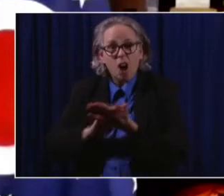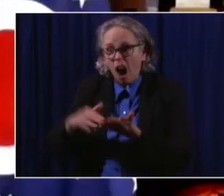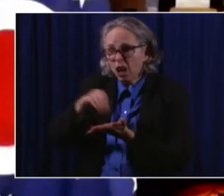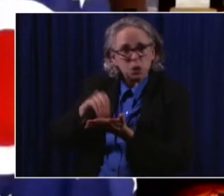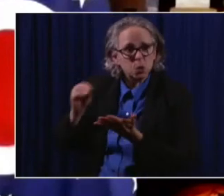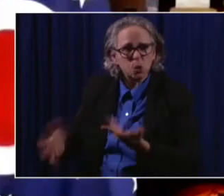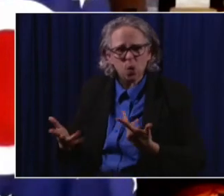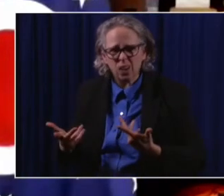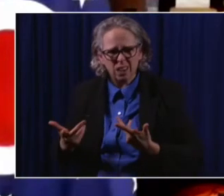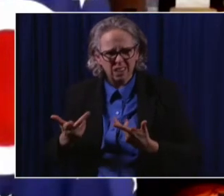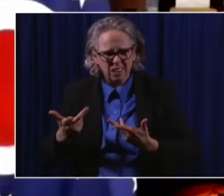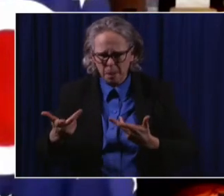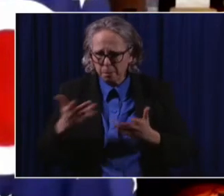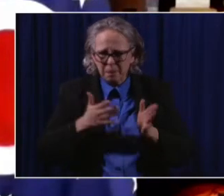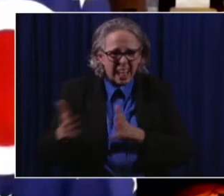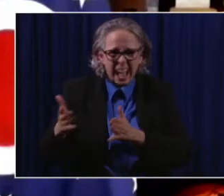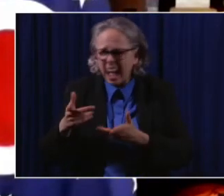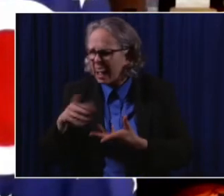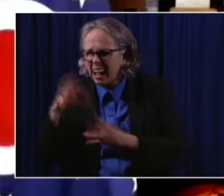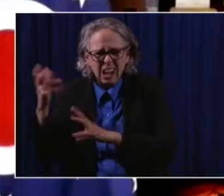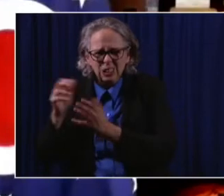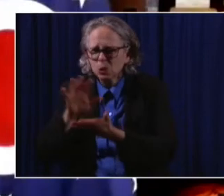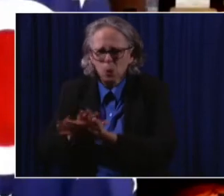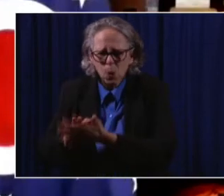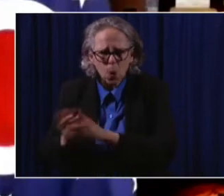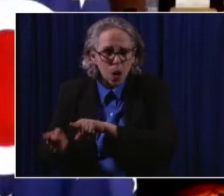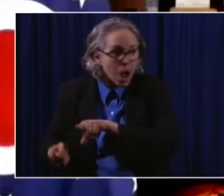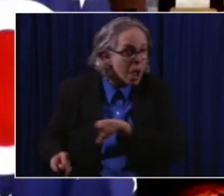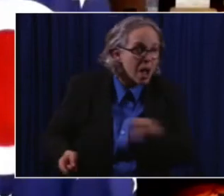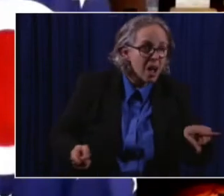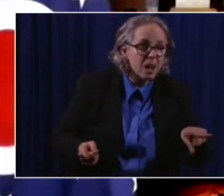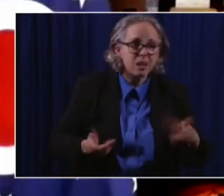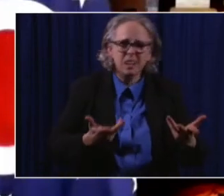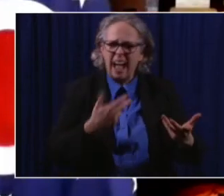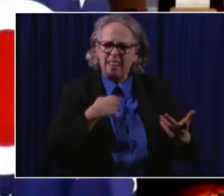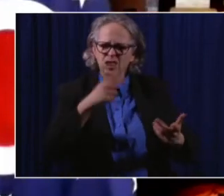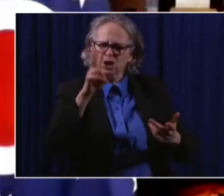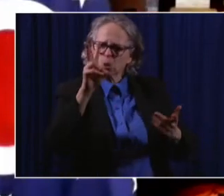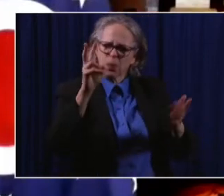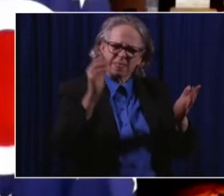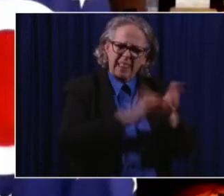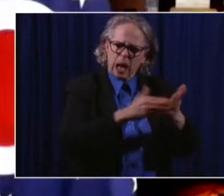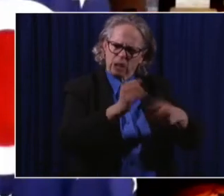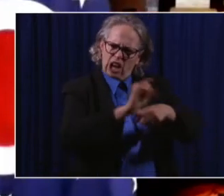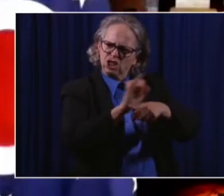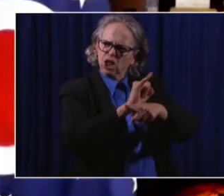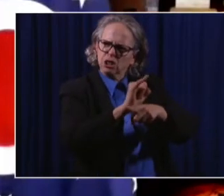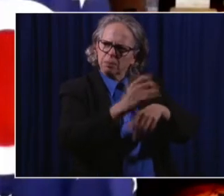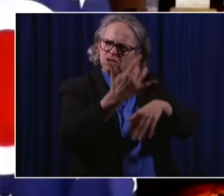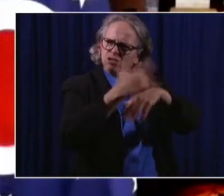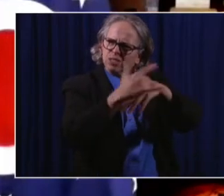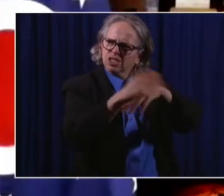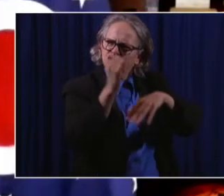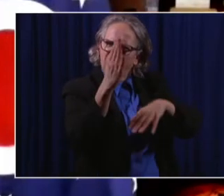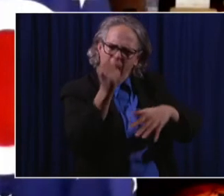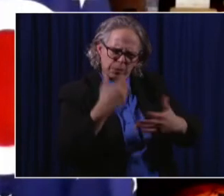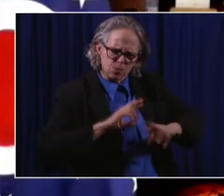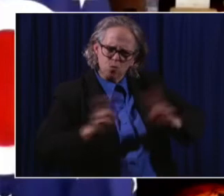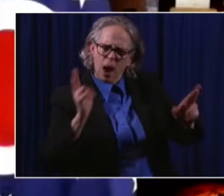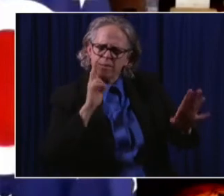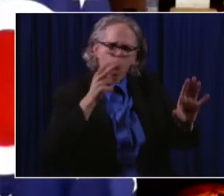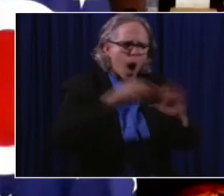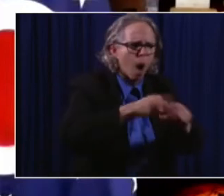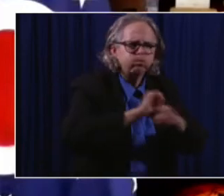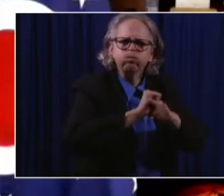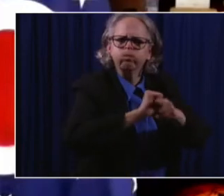2,800 internships that are available right there on Ohio Means Jobs. Now, you may say, hey, I know that, but I worked